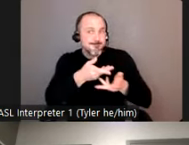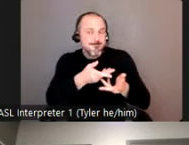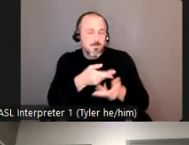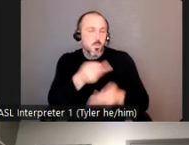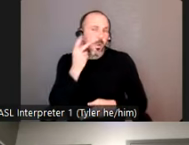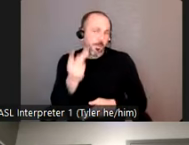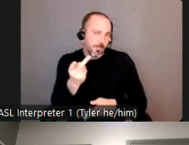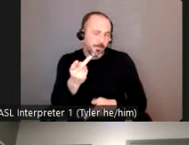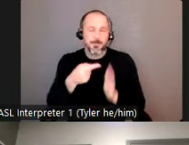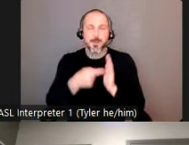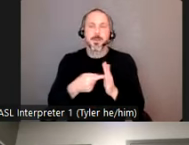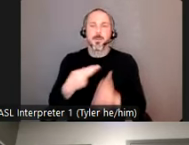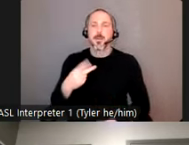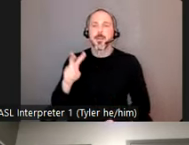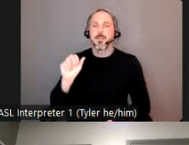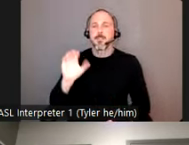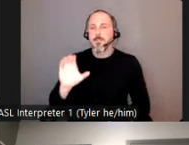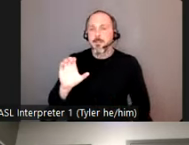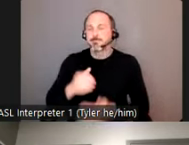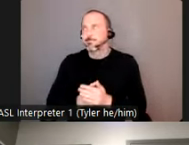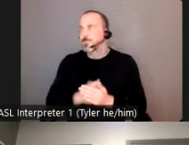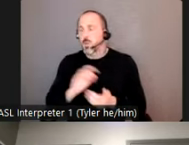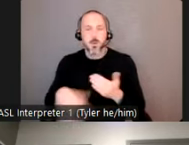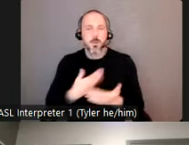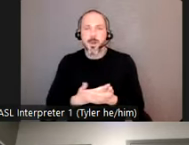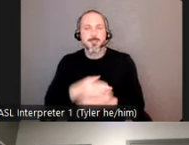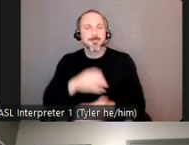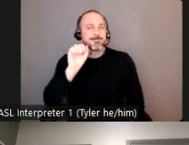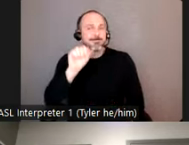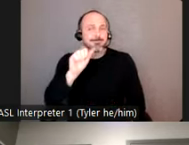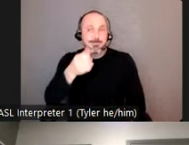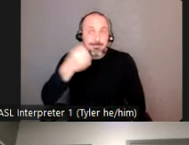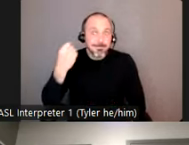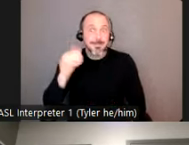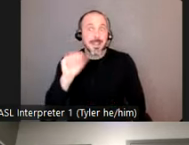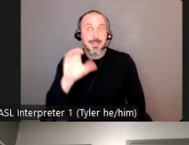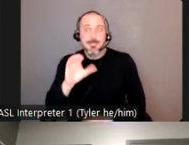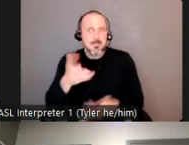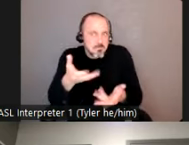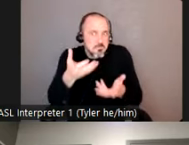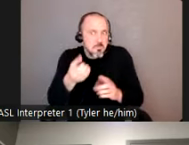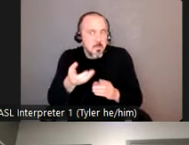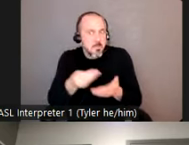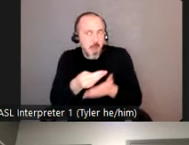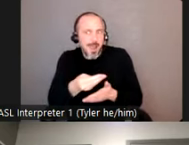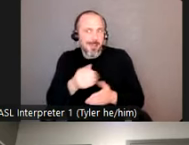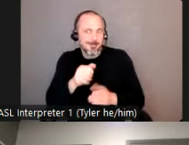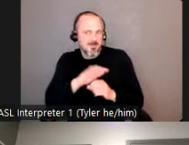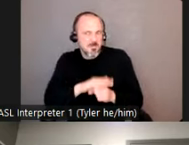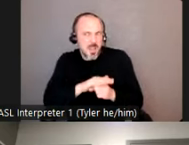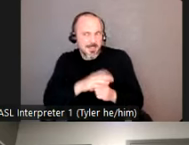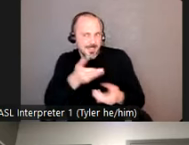some sort of air conditioning or furnace and what have you. And we're seeing in the media some arrests being